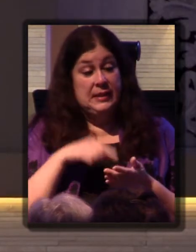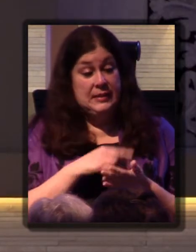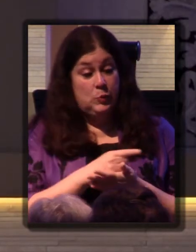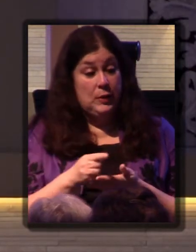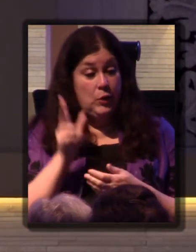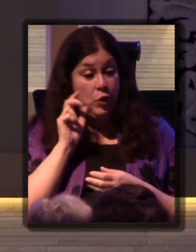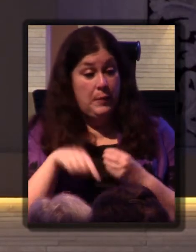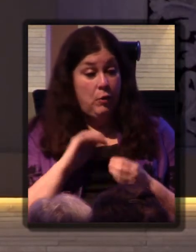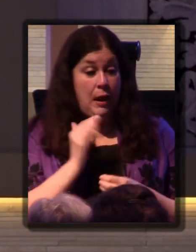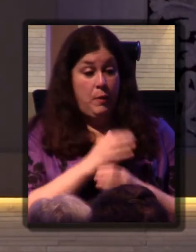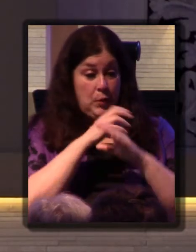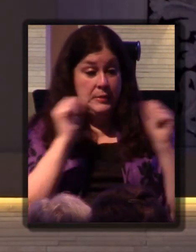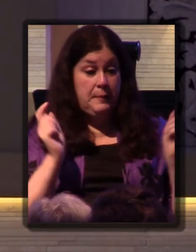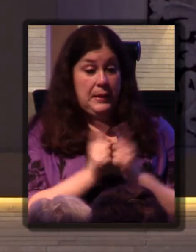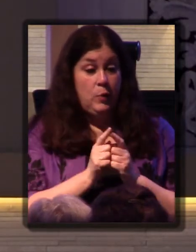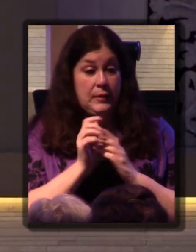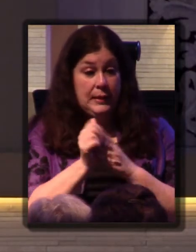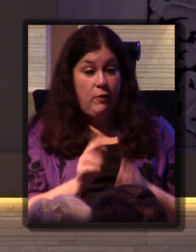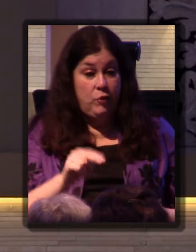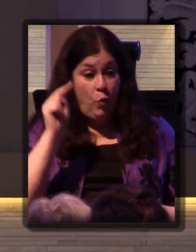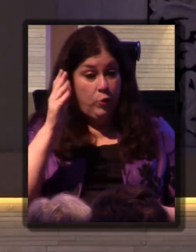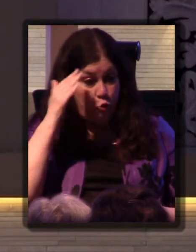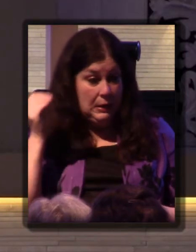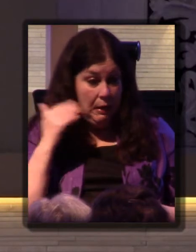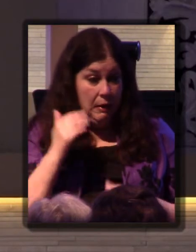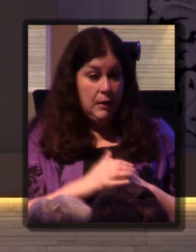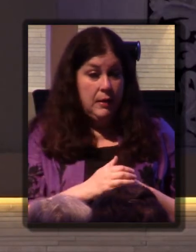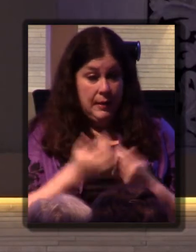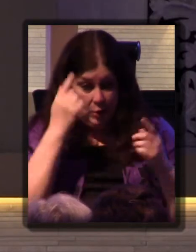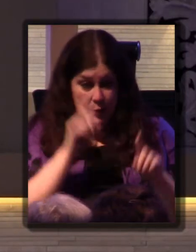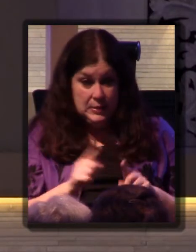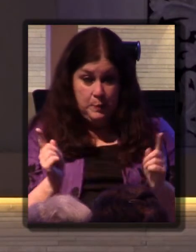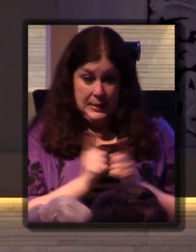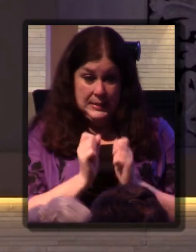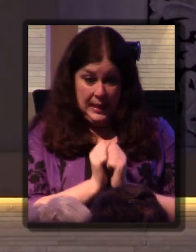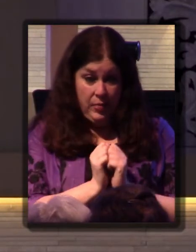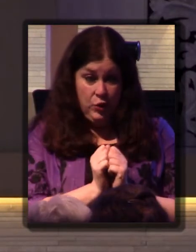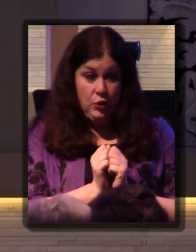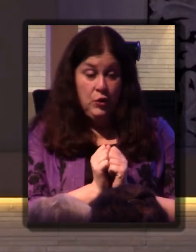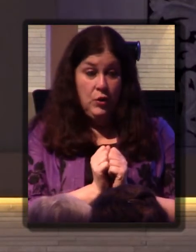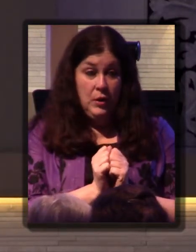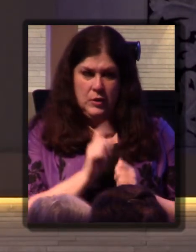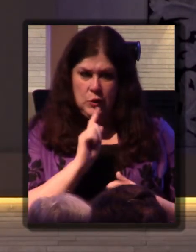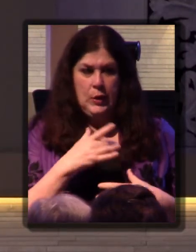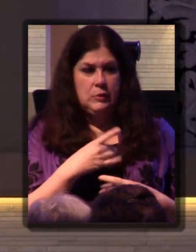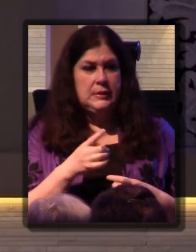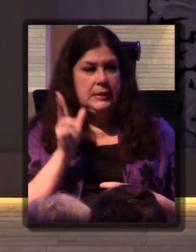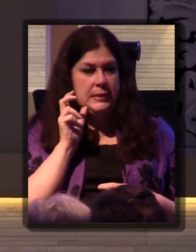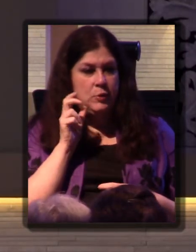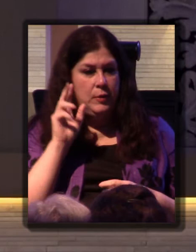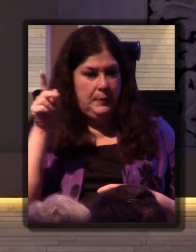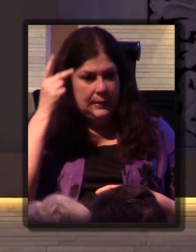thinking of things like this week, of course, we heard about our president meeting with the leader of North Korea. They agreed to meet together. And it was